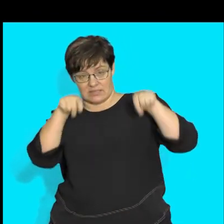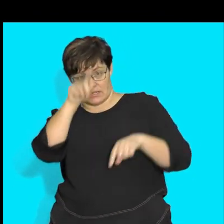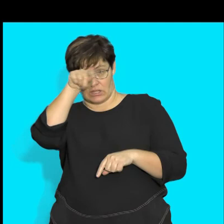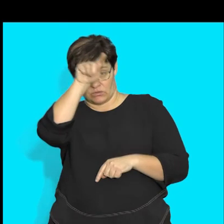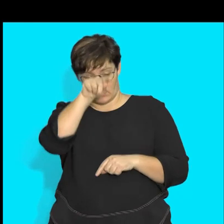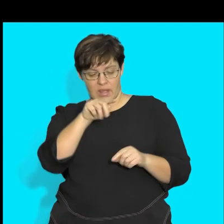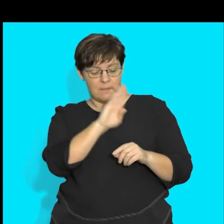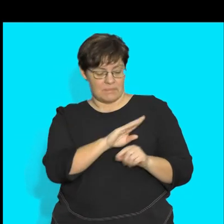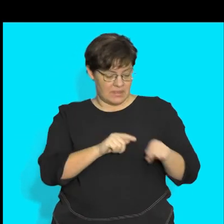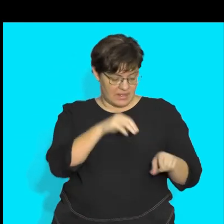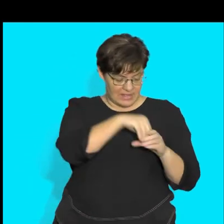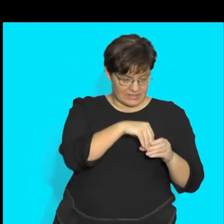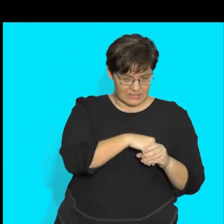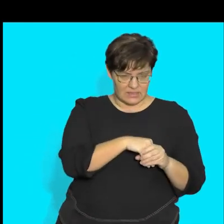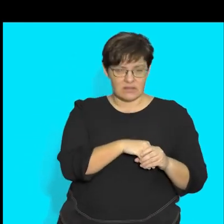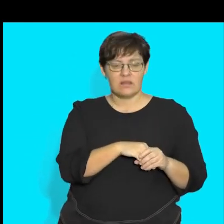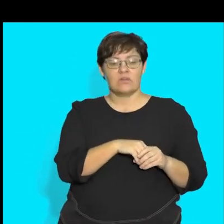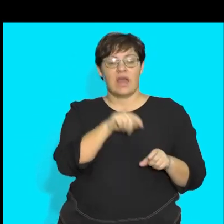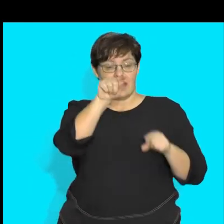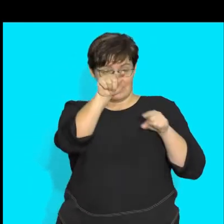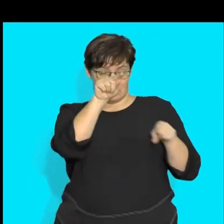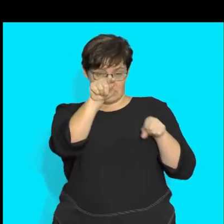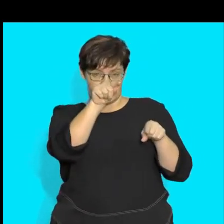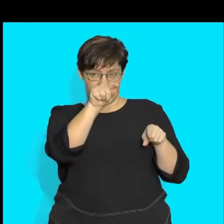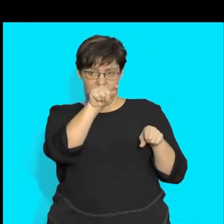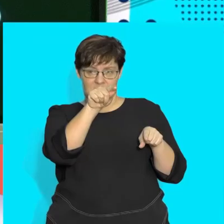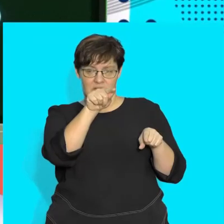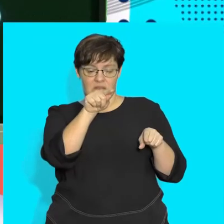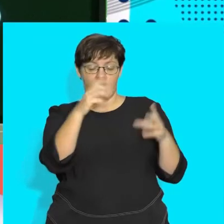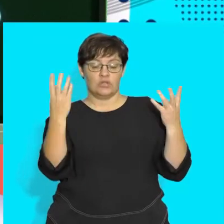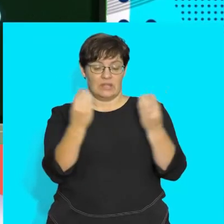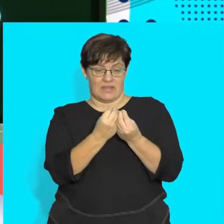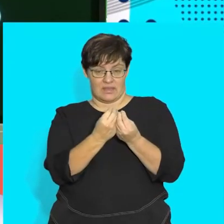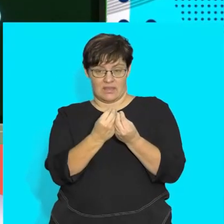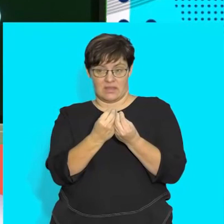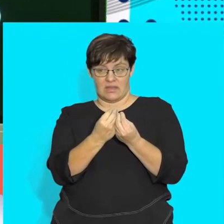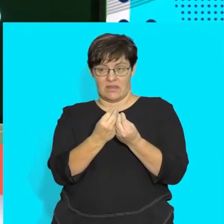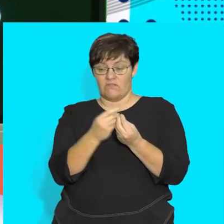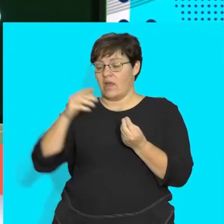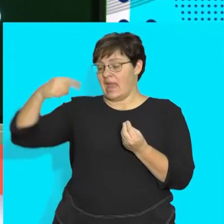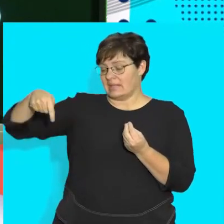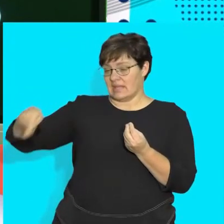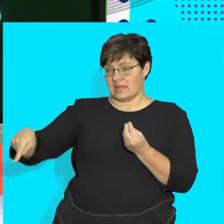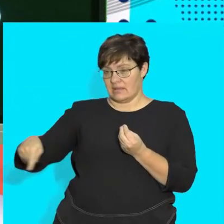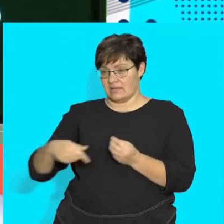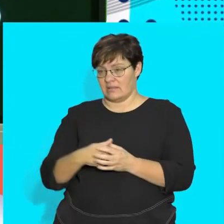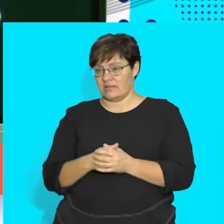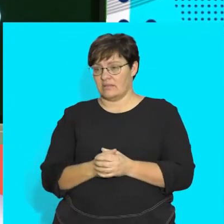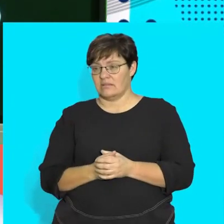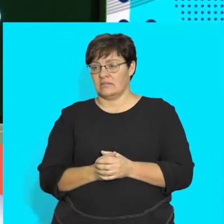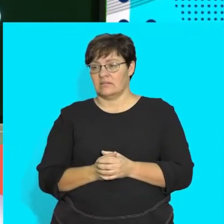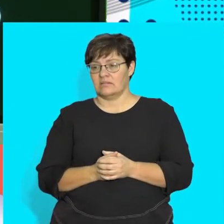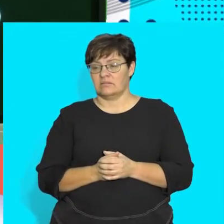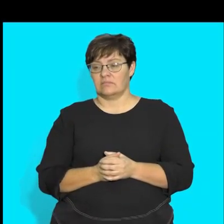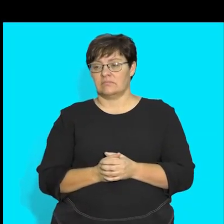inside the triangle and beta is inside the triangle, I can say the two interior angles sum to the exterior angle of